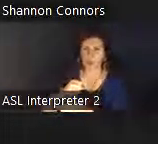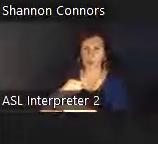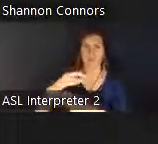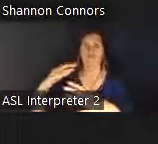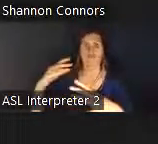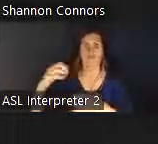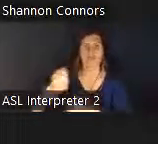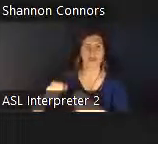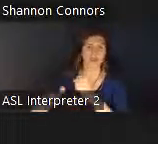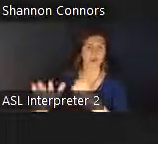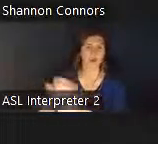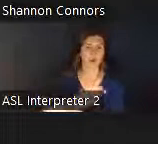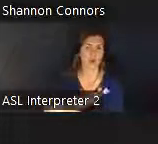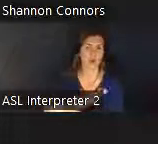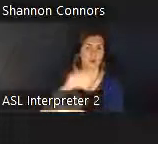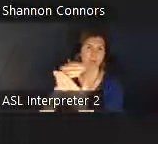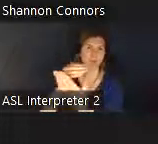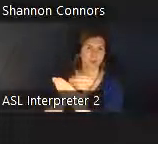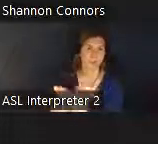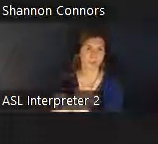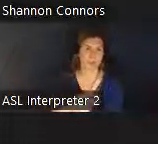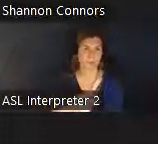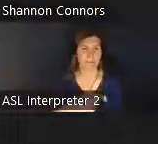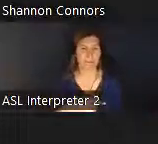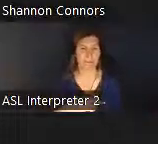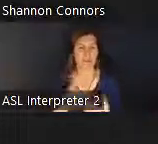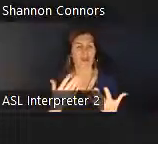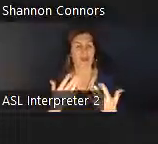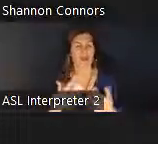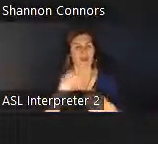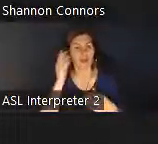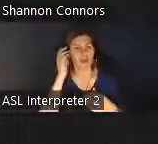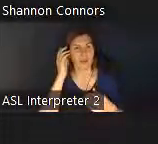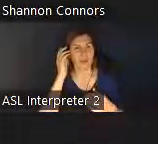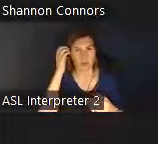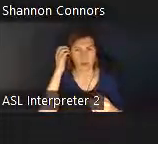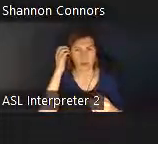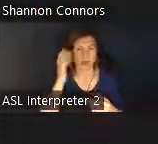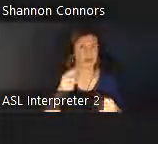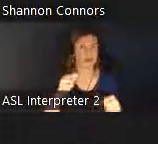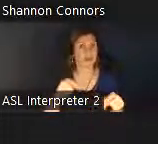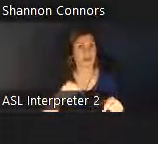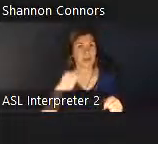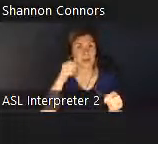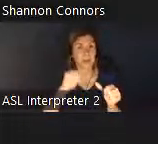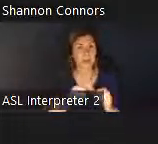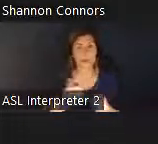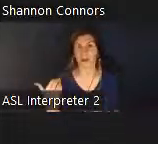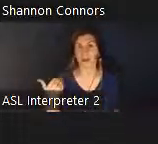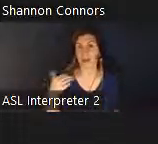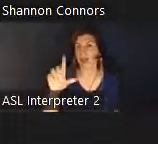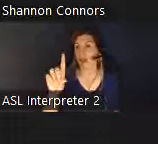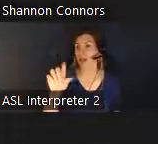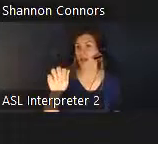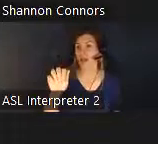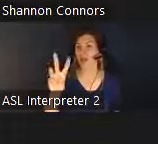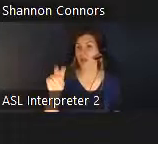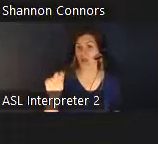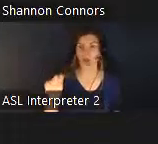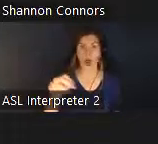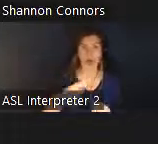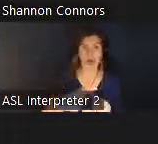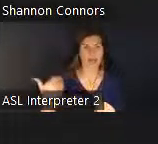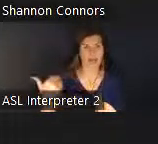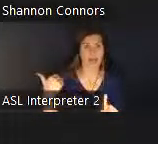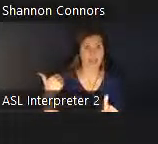version, and the full manuscript. And I just wanted to call back to a great presentation that Dawn Magnus gave last month on this